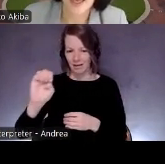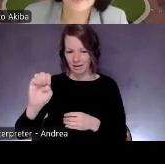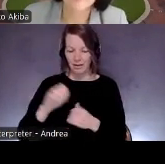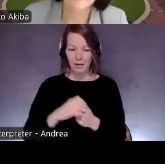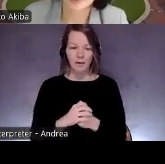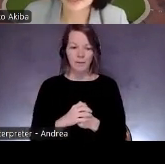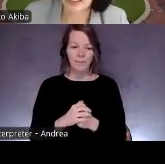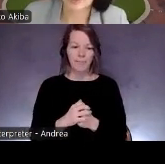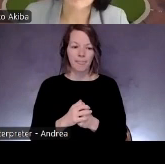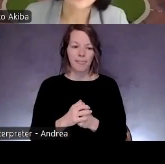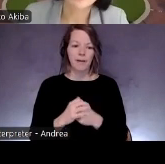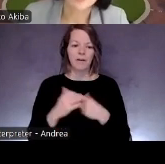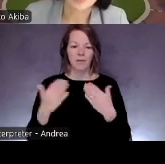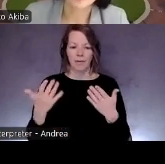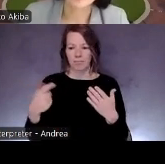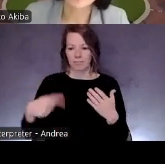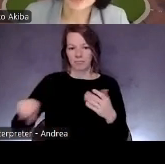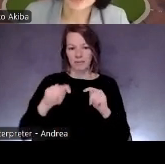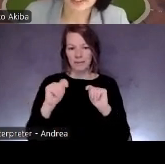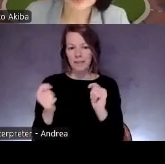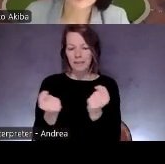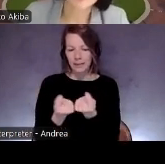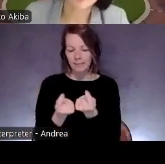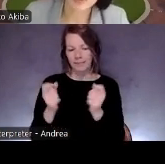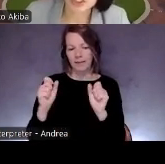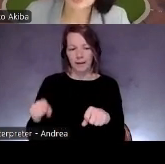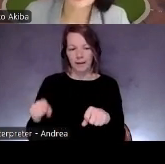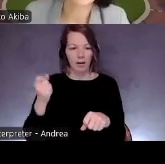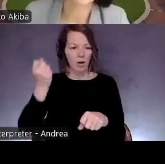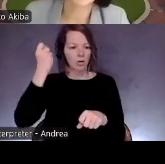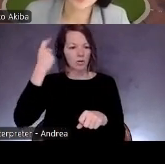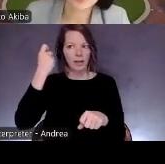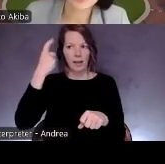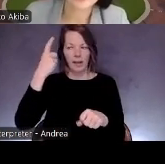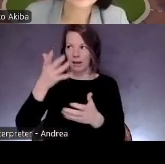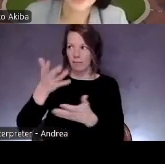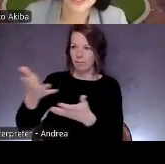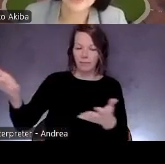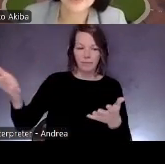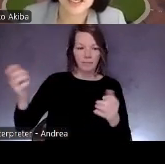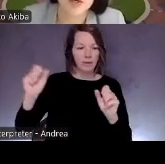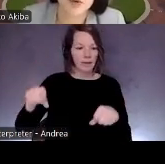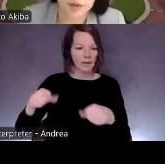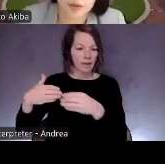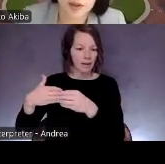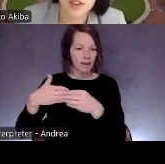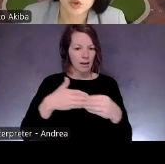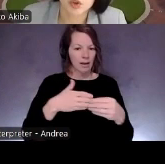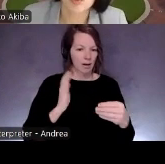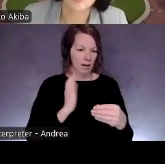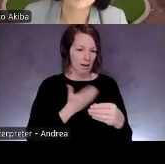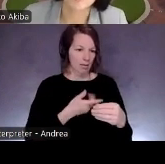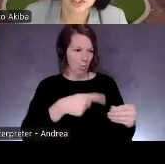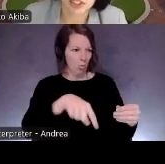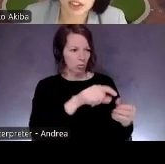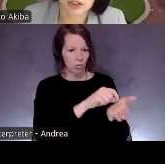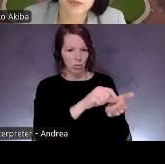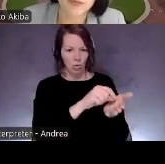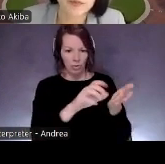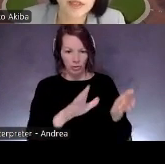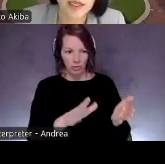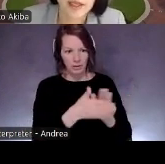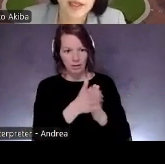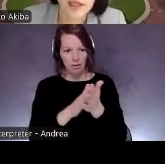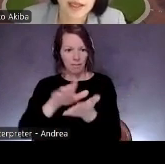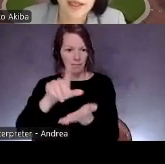we have the team who can understand, who appreciate, and who can guide our author toward